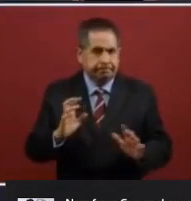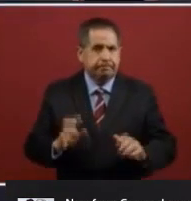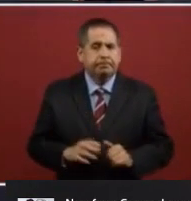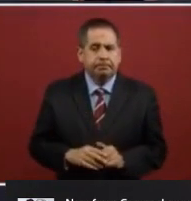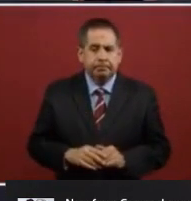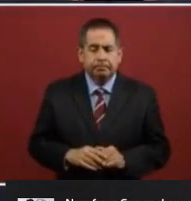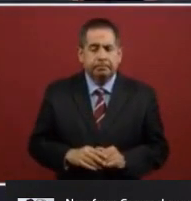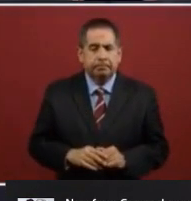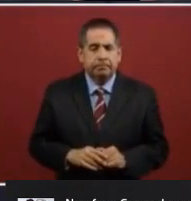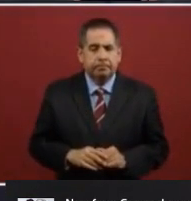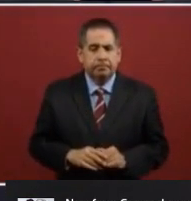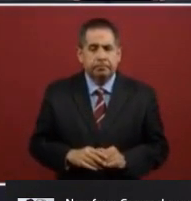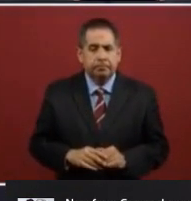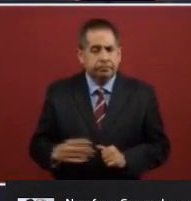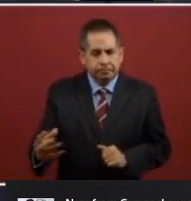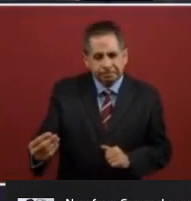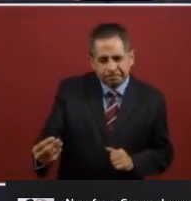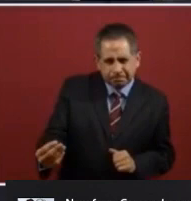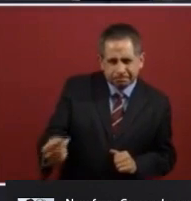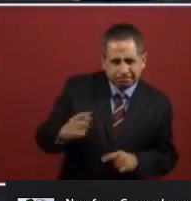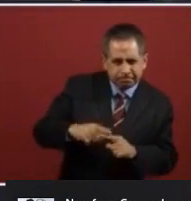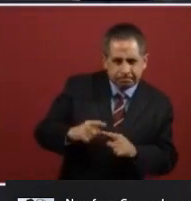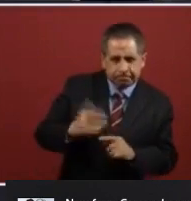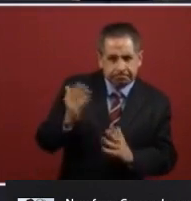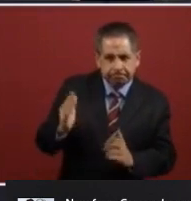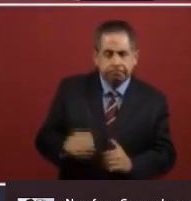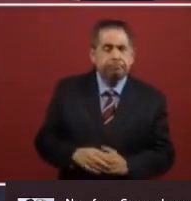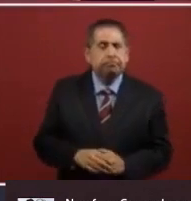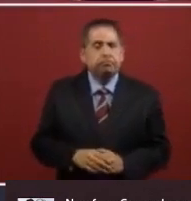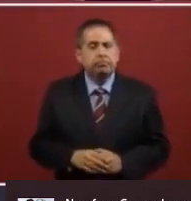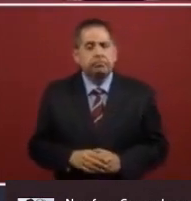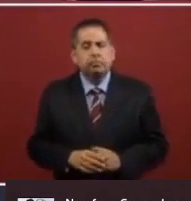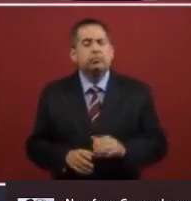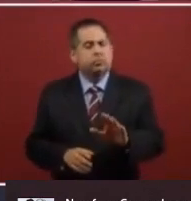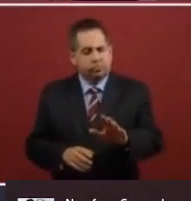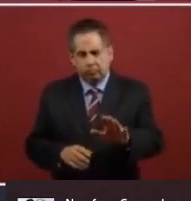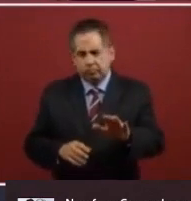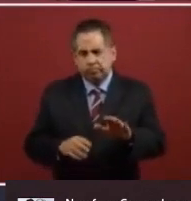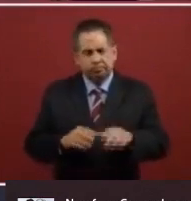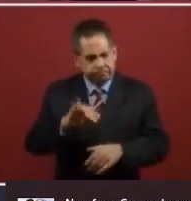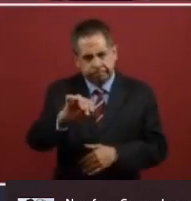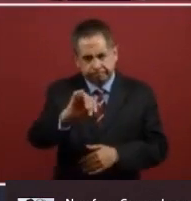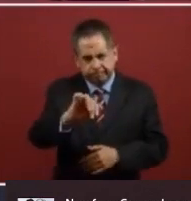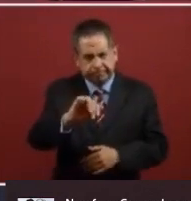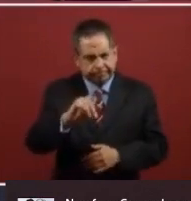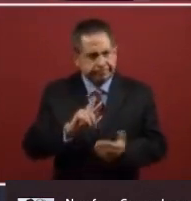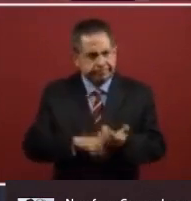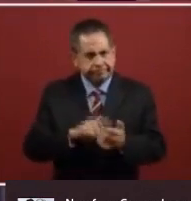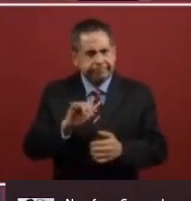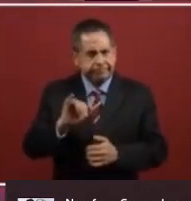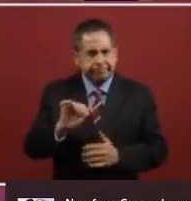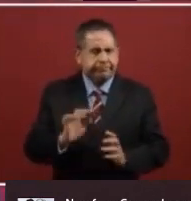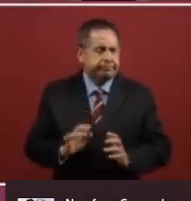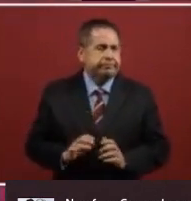agencies, general judicial agencies. In other todo, words, they will sí, be tried. Everyone.